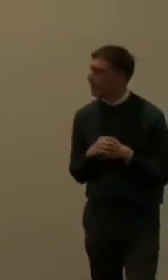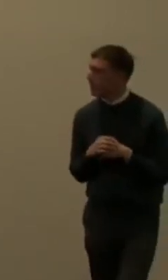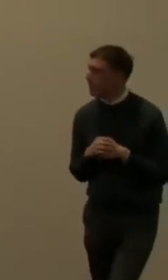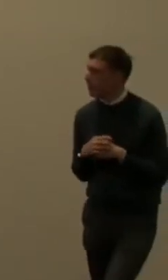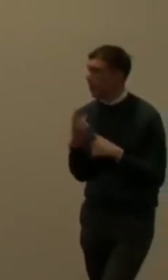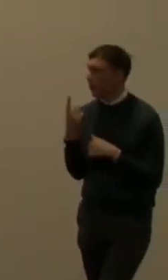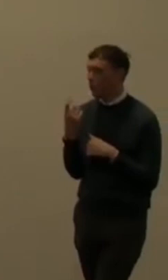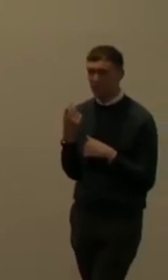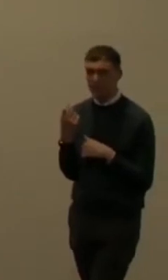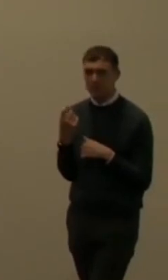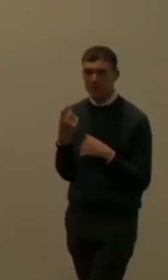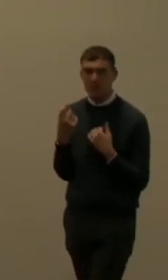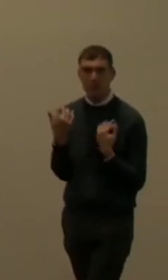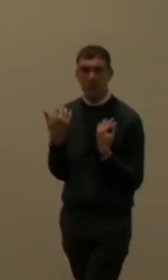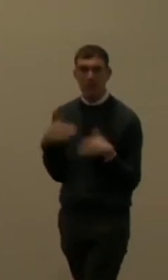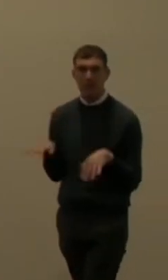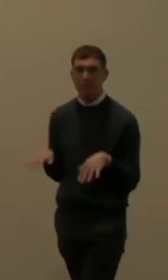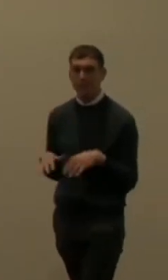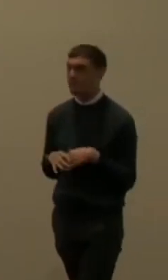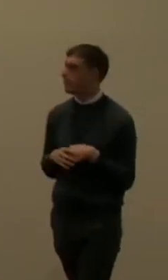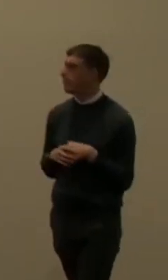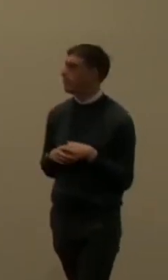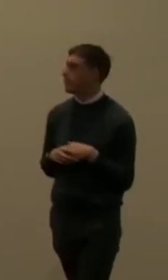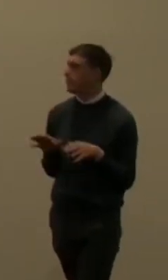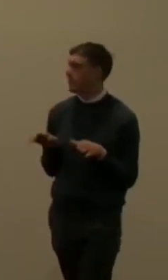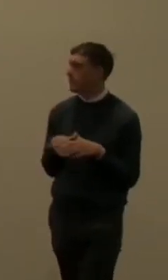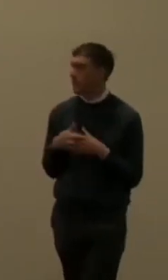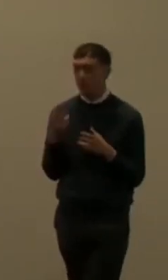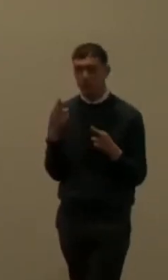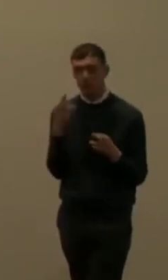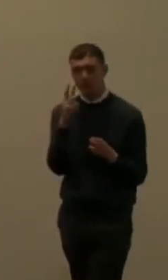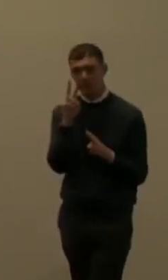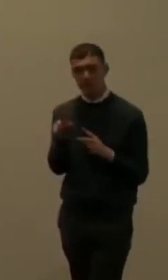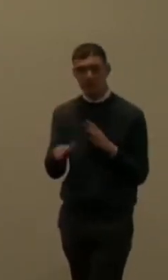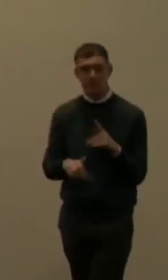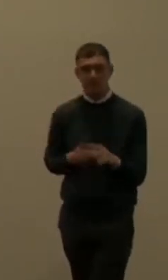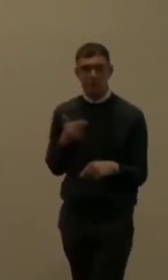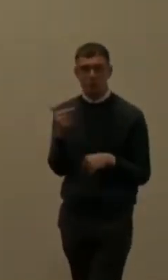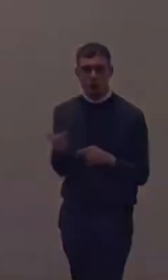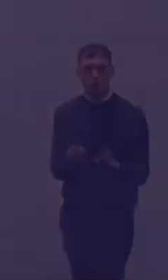sessions. So yeah, and thank you all, and hopefully see you next year.